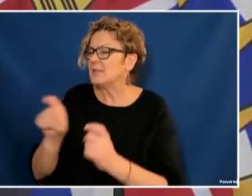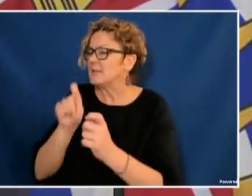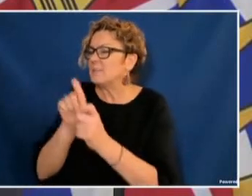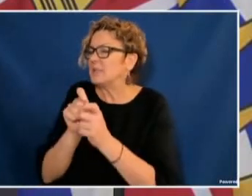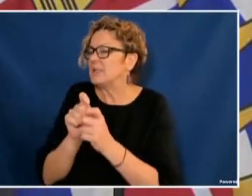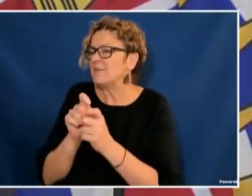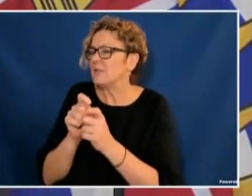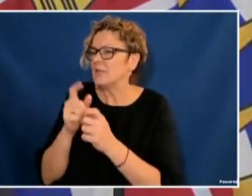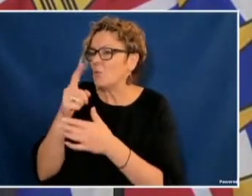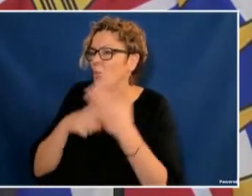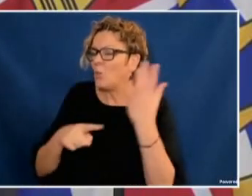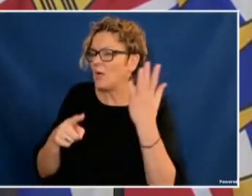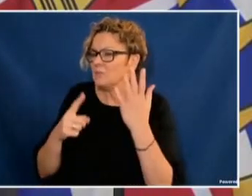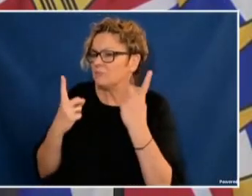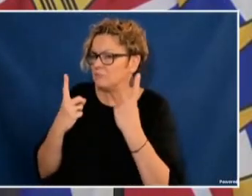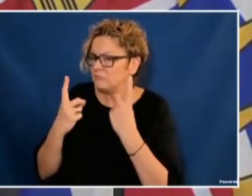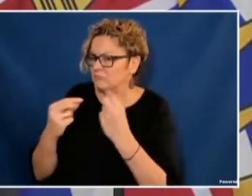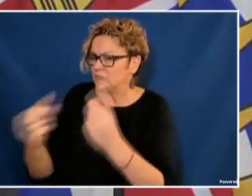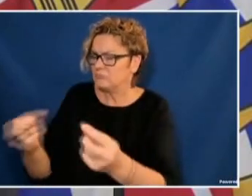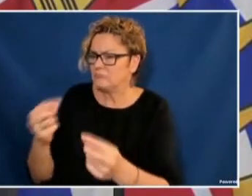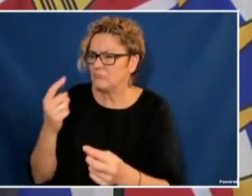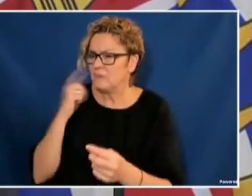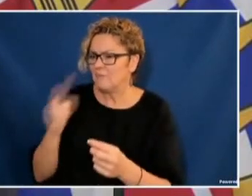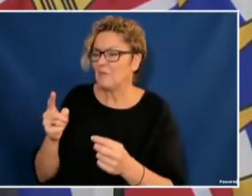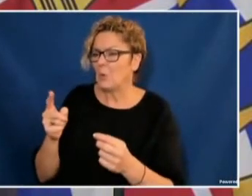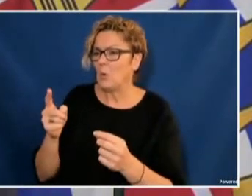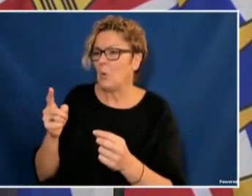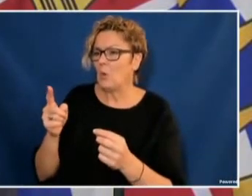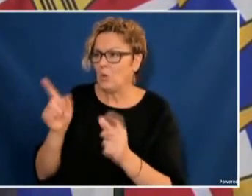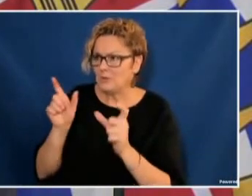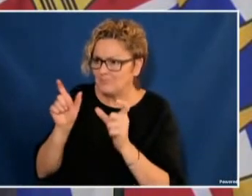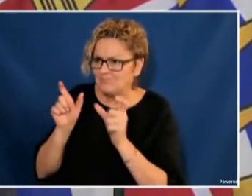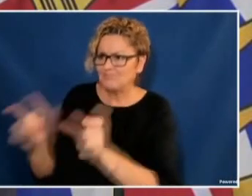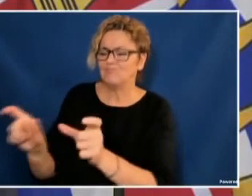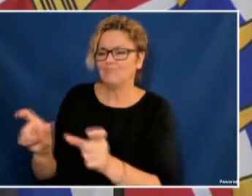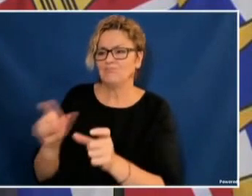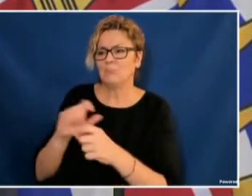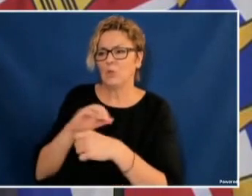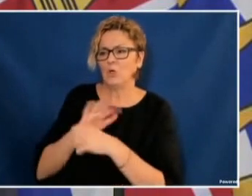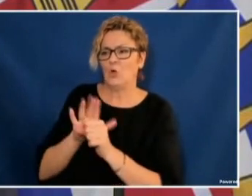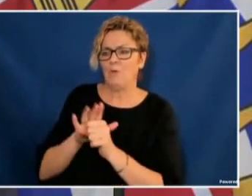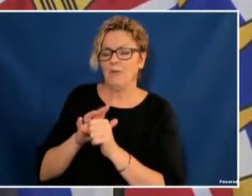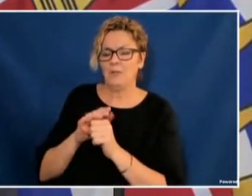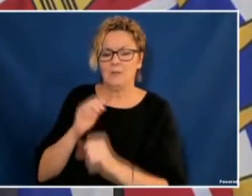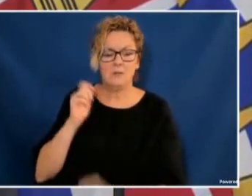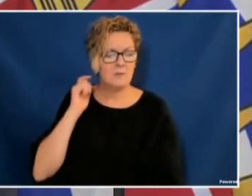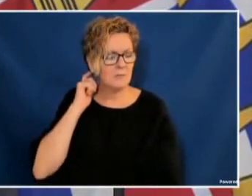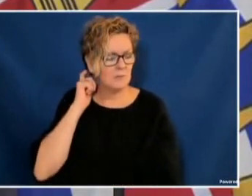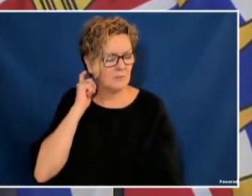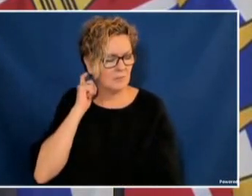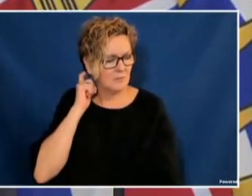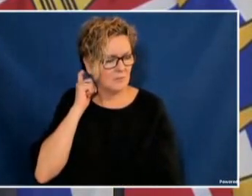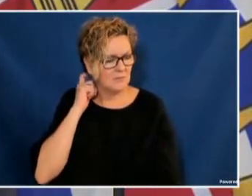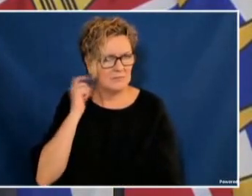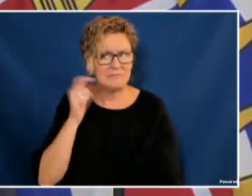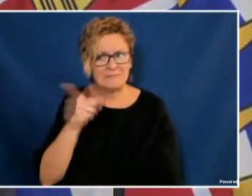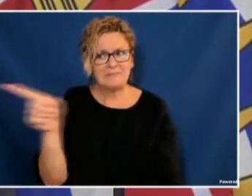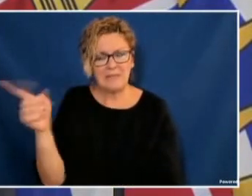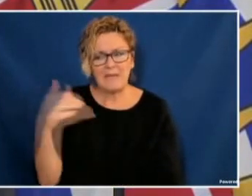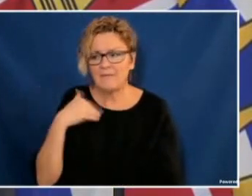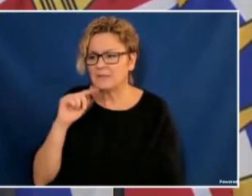of all residents in the affected area. So it reminds us of, you know, the tragedy and